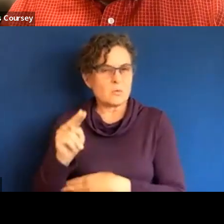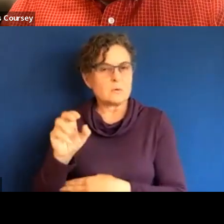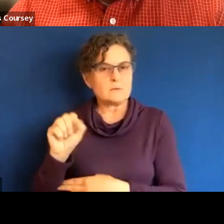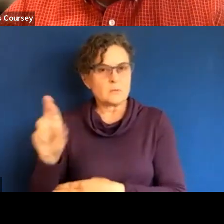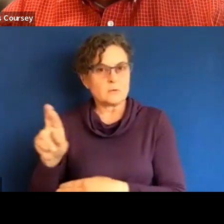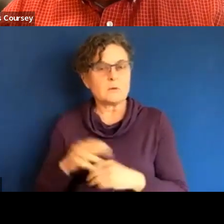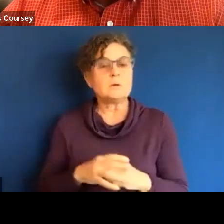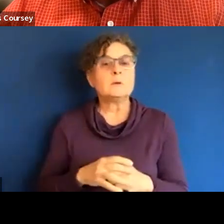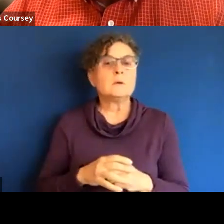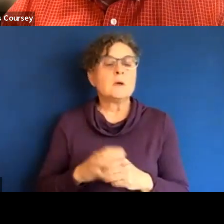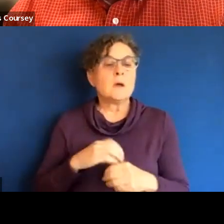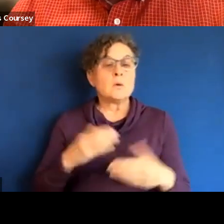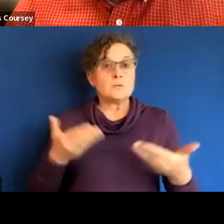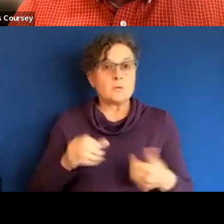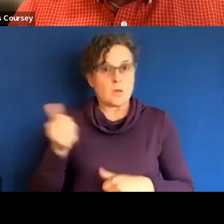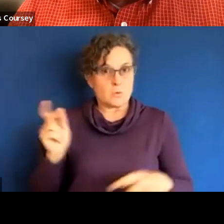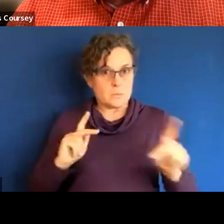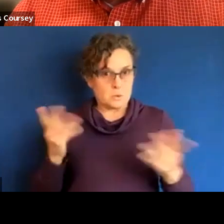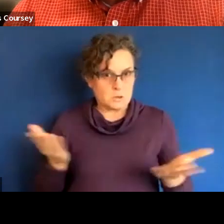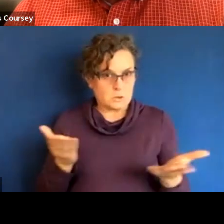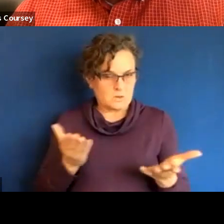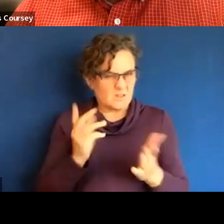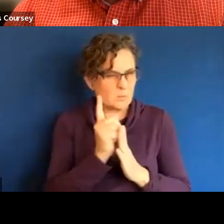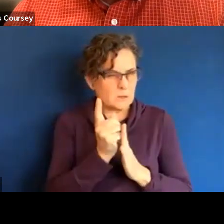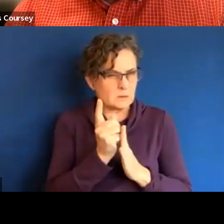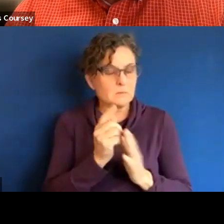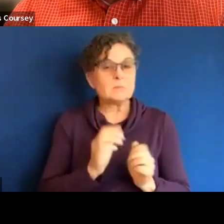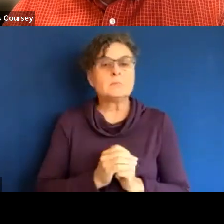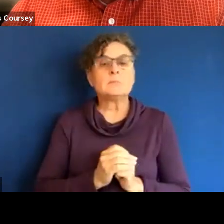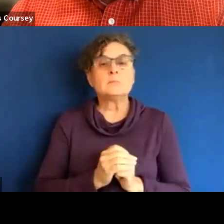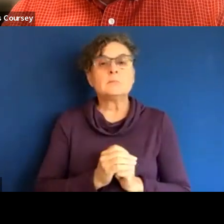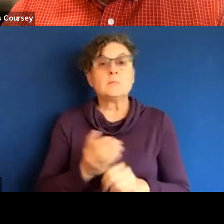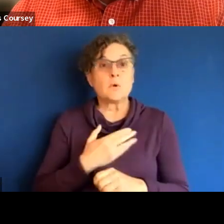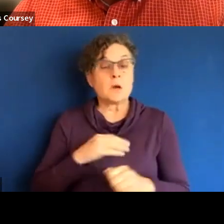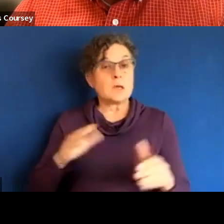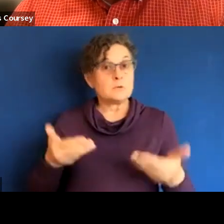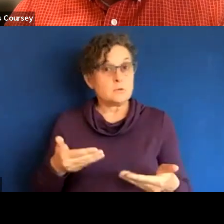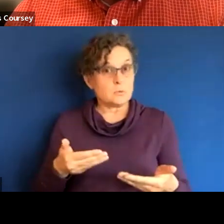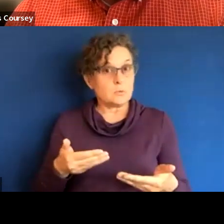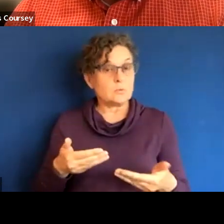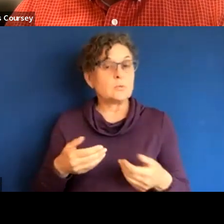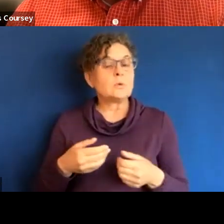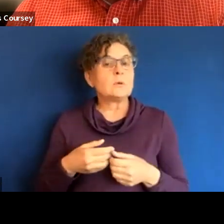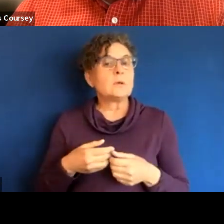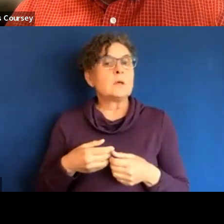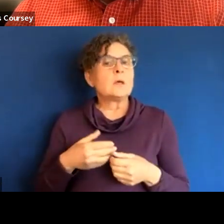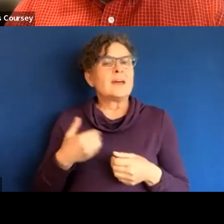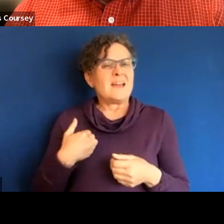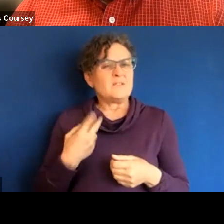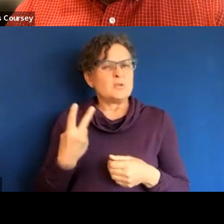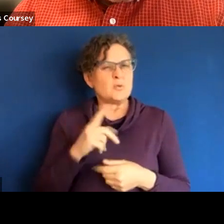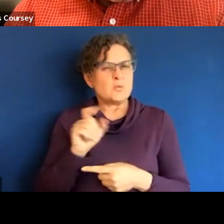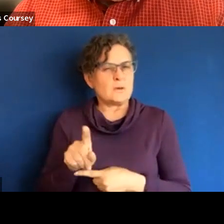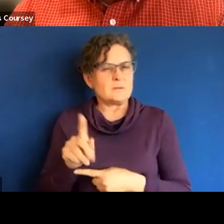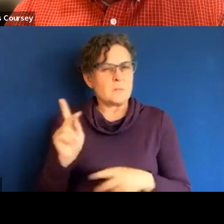I'll introduce our other panelists in just a minute, but before I do, I want to say that the two most frequent questions that I've been receiving are